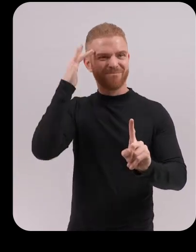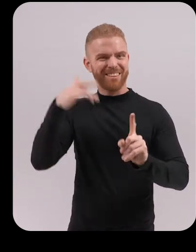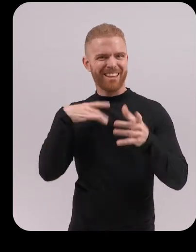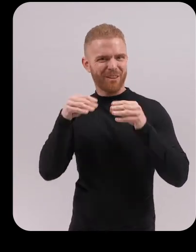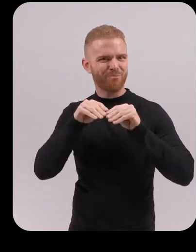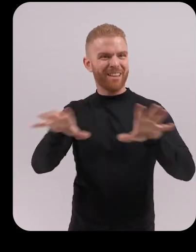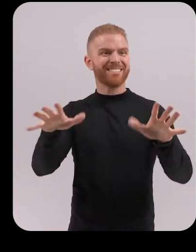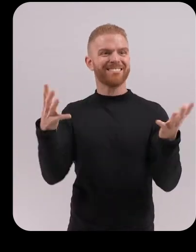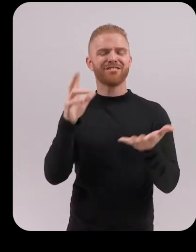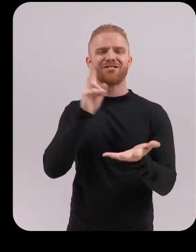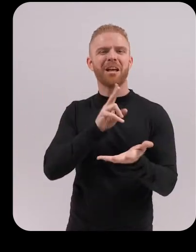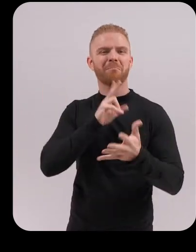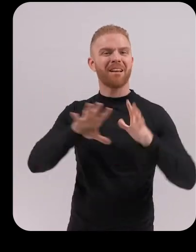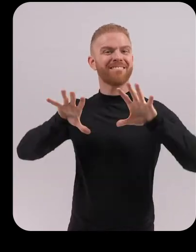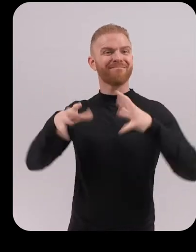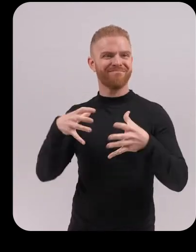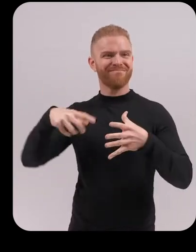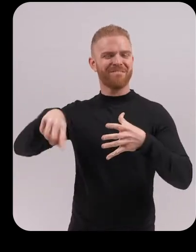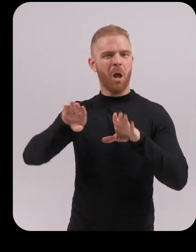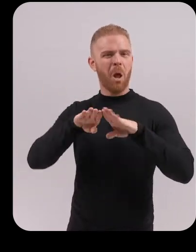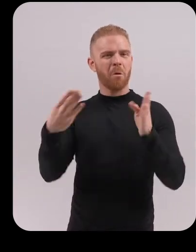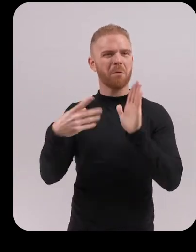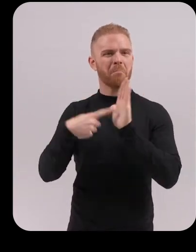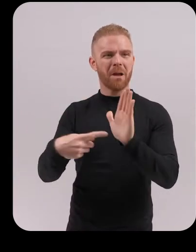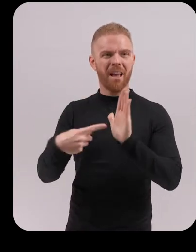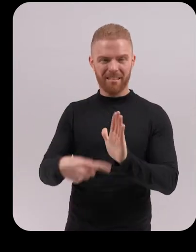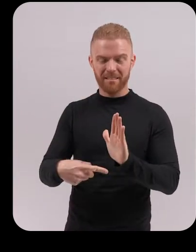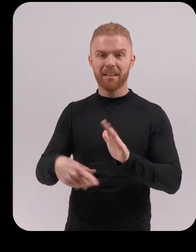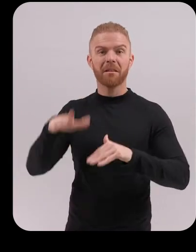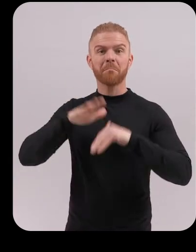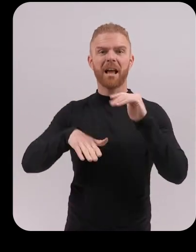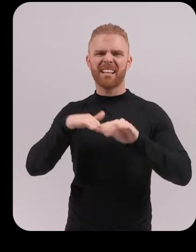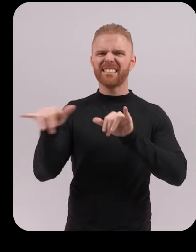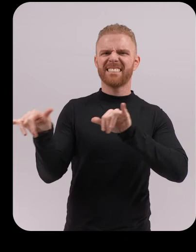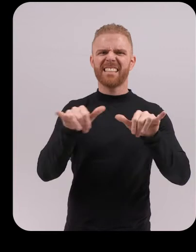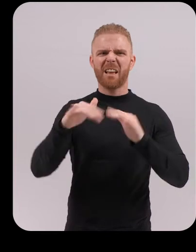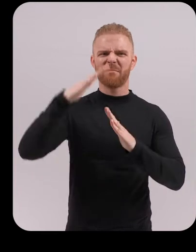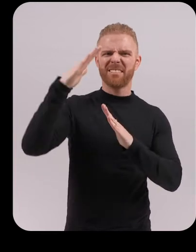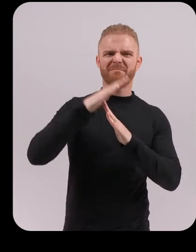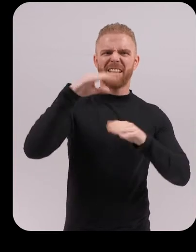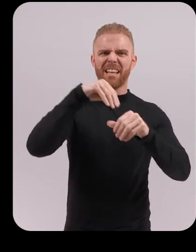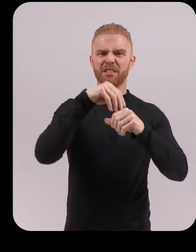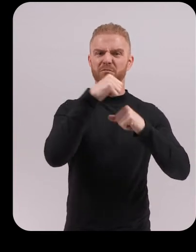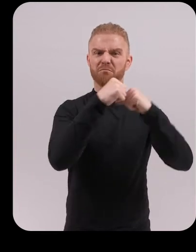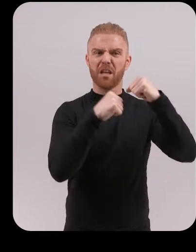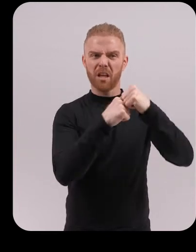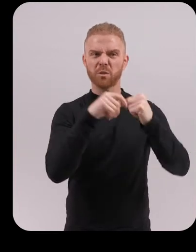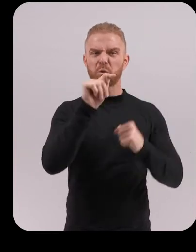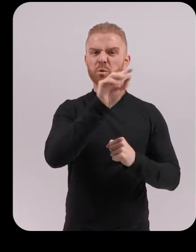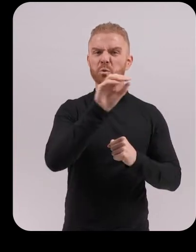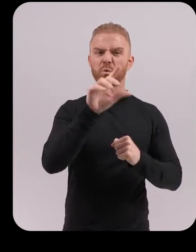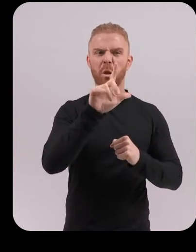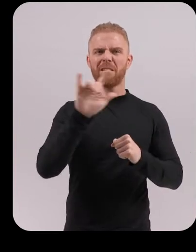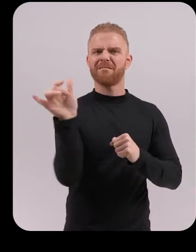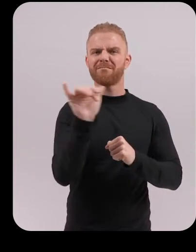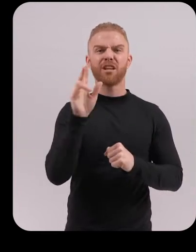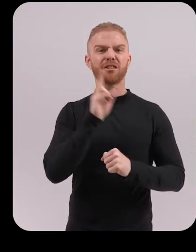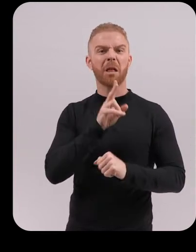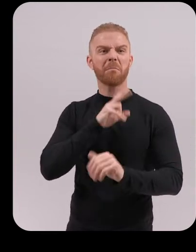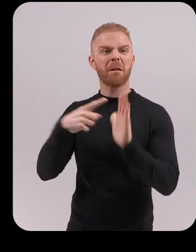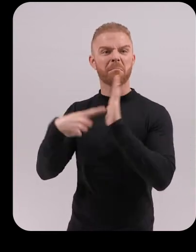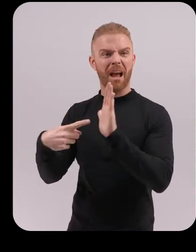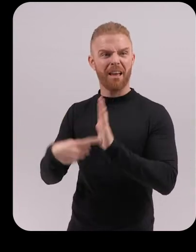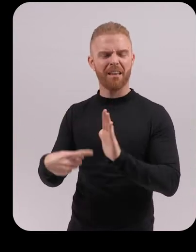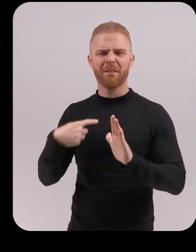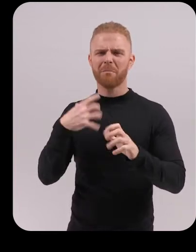we released our Gemma family of open models. Built on the same cutting-edge infrastructure and tooling as our Gemini models, we wanted